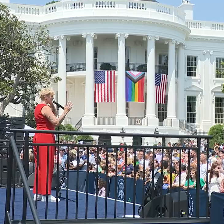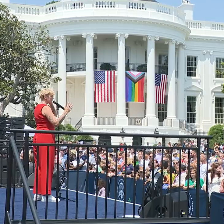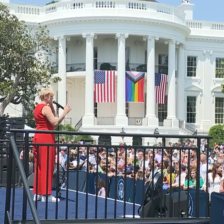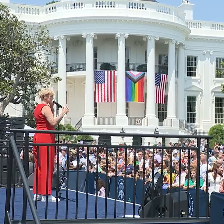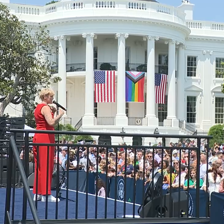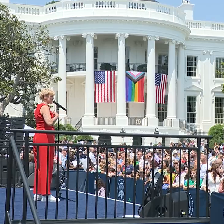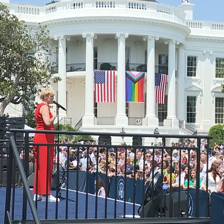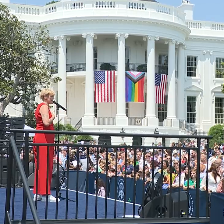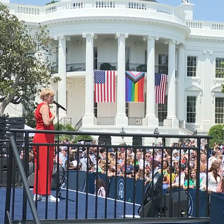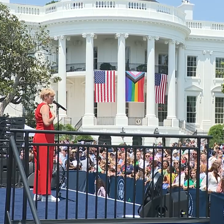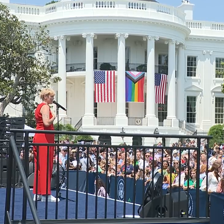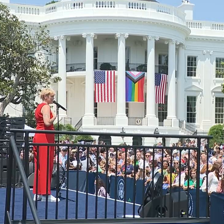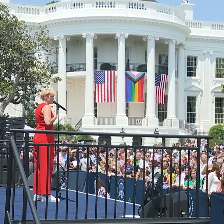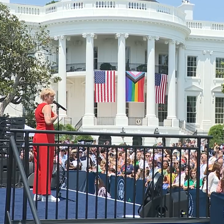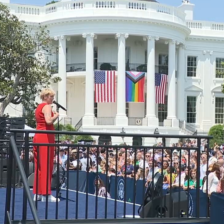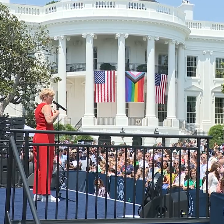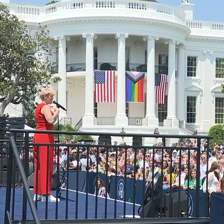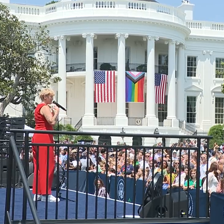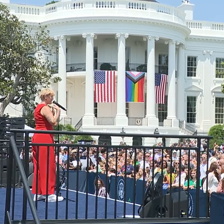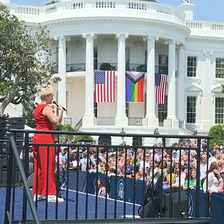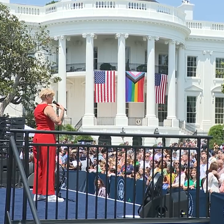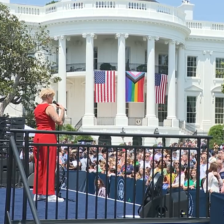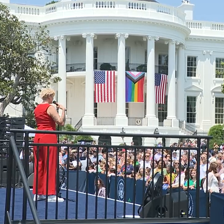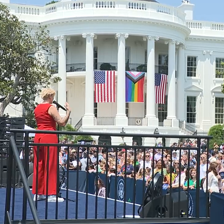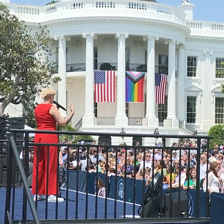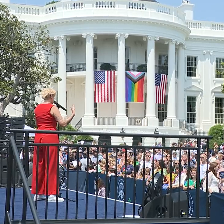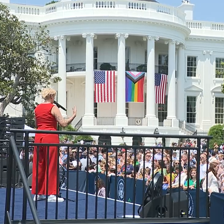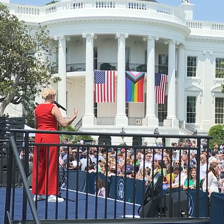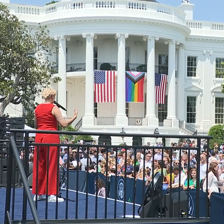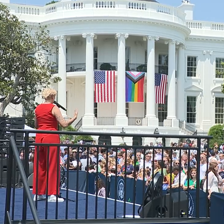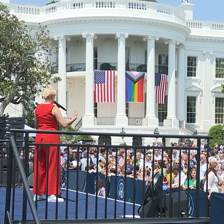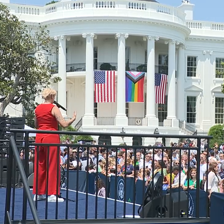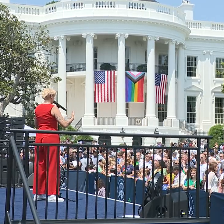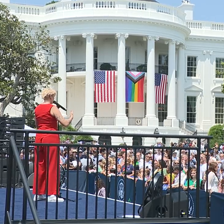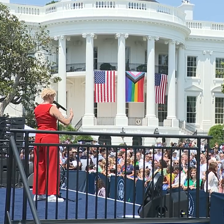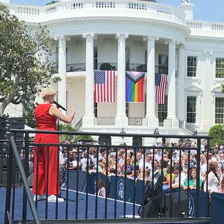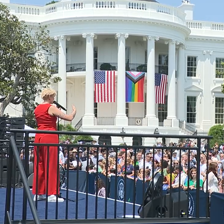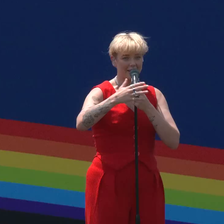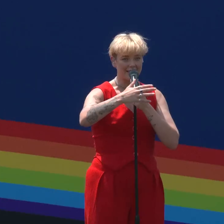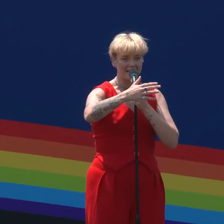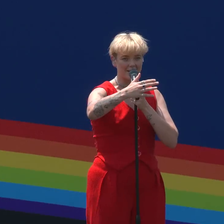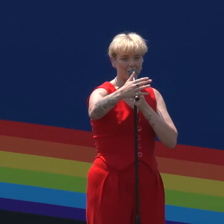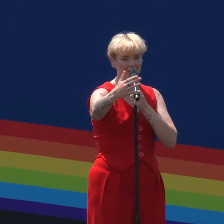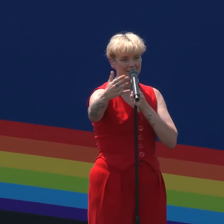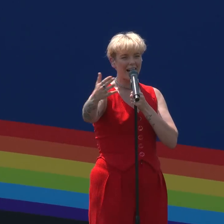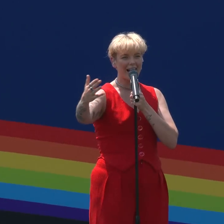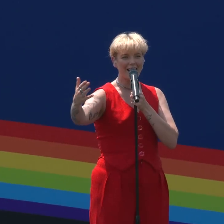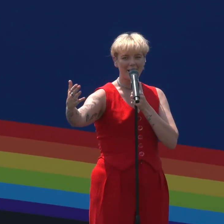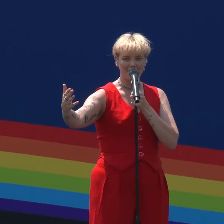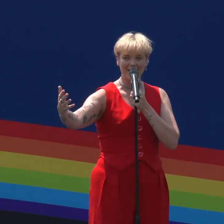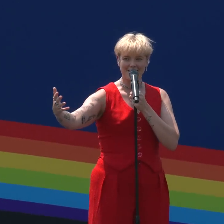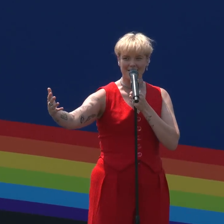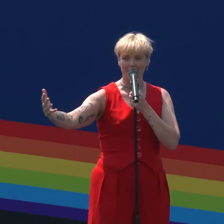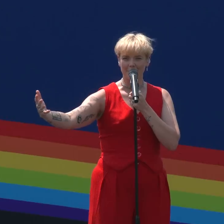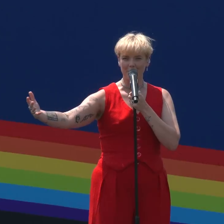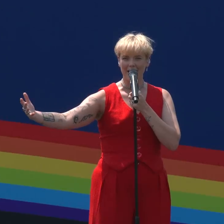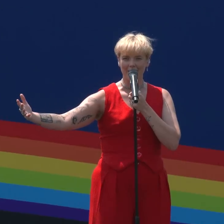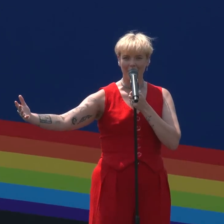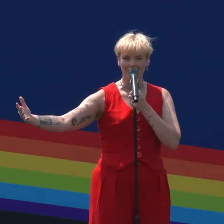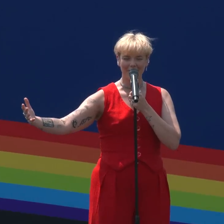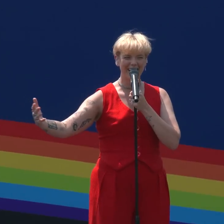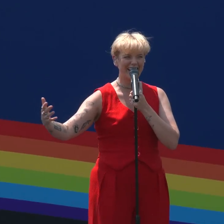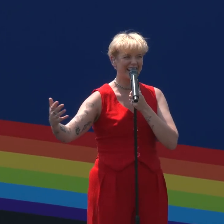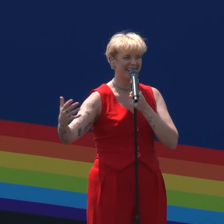So I'm going to start with a song to me that I wrote about finding myself all these years later. It's been a long journey. It takes a long time, as some of